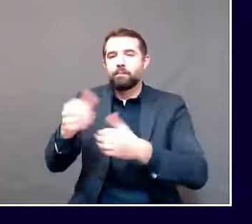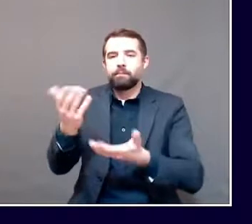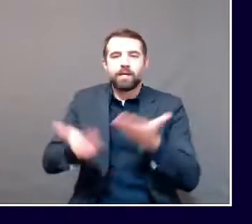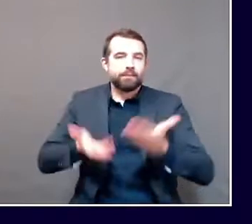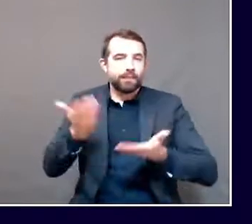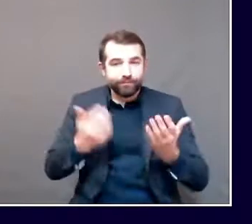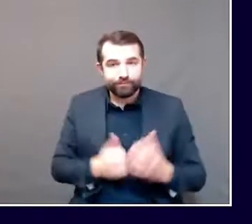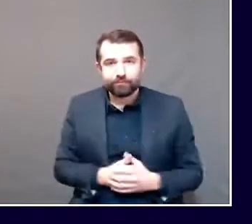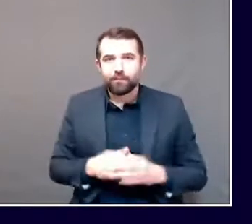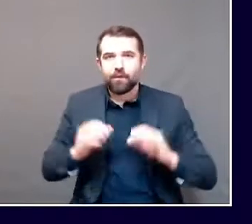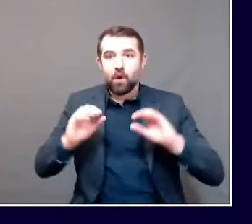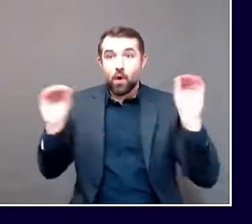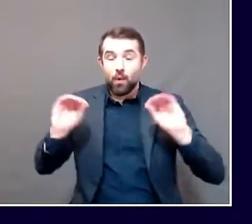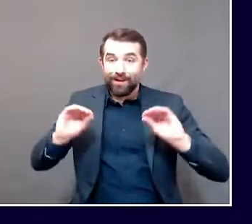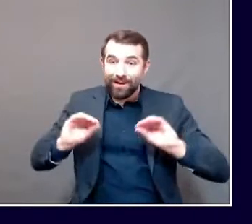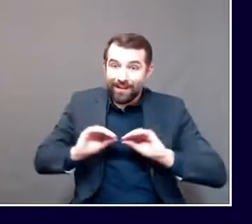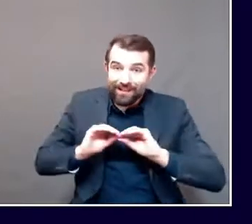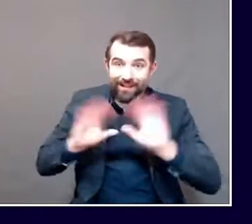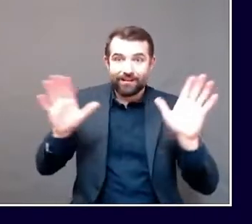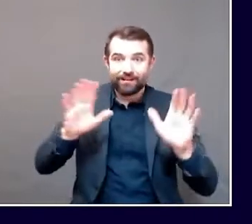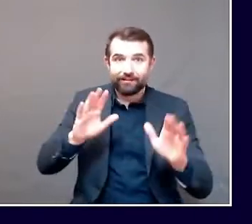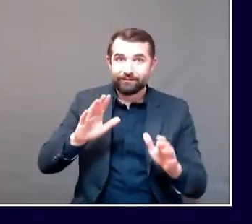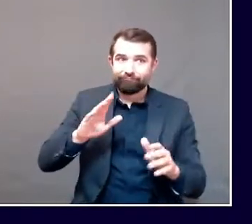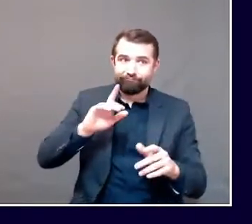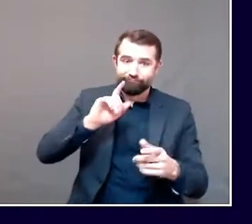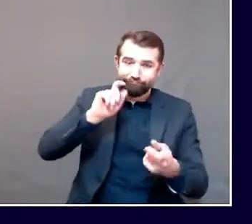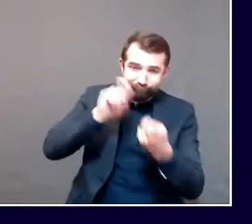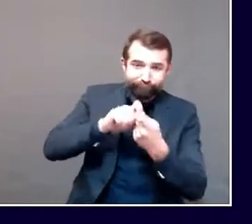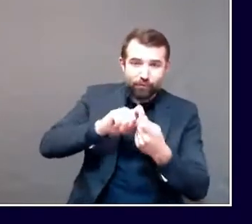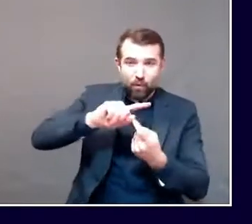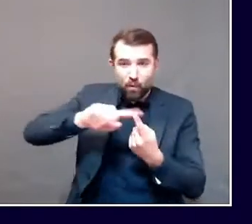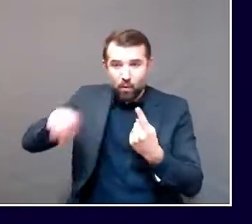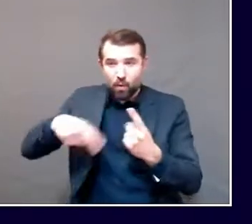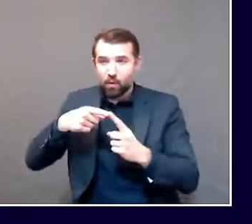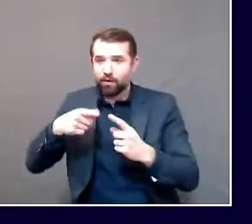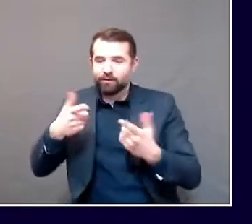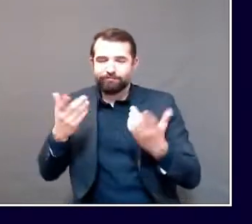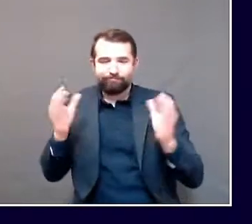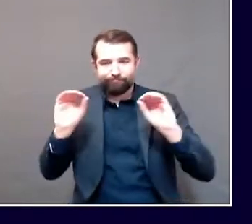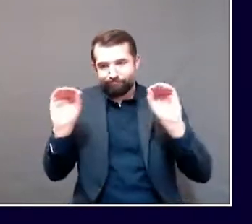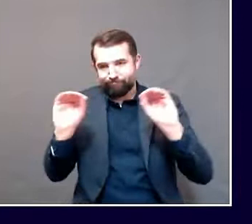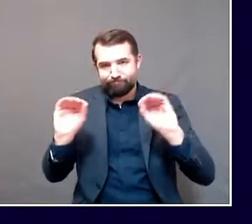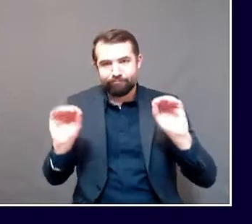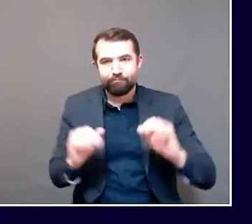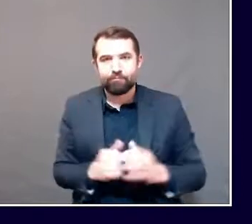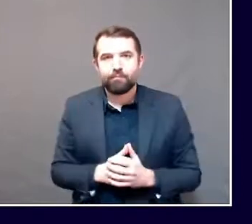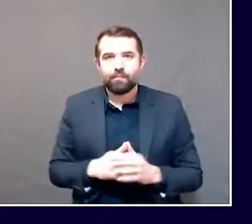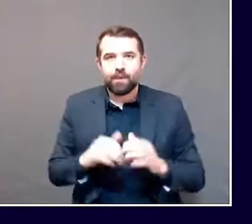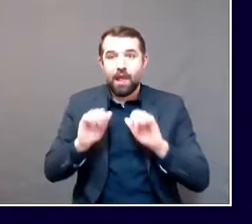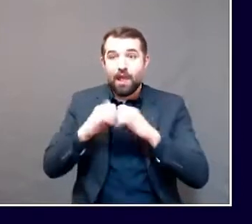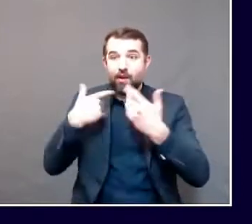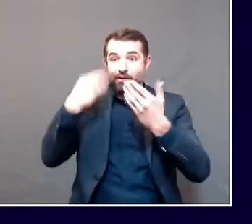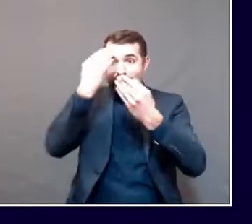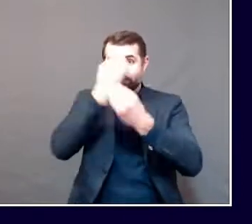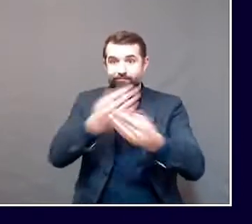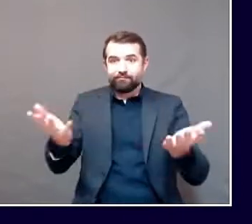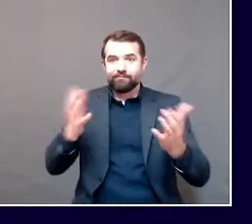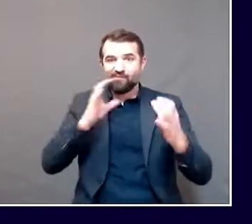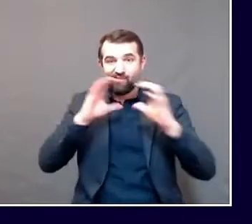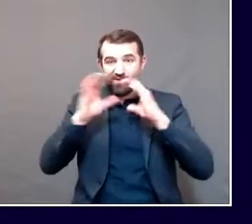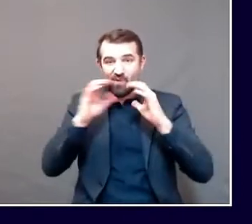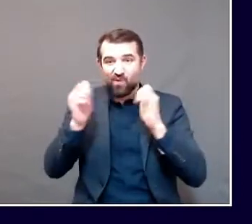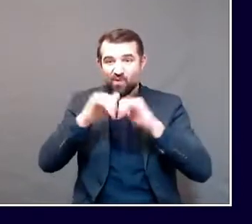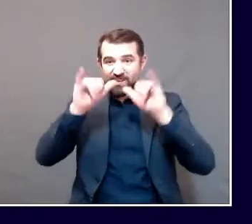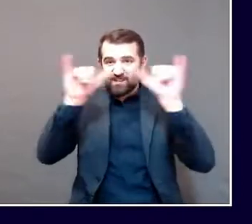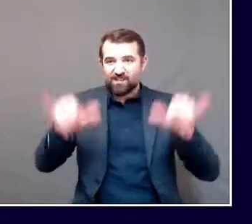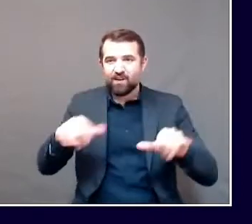right now. How we communicate where folks are will happen through those different channels, though. If you, again, happen to be a member of